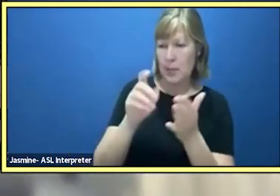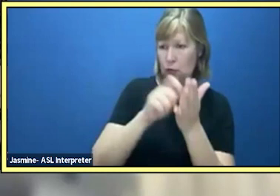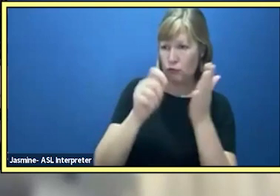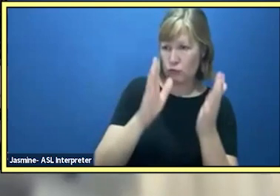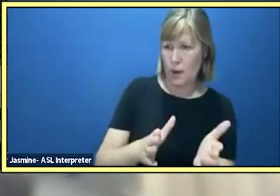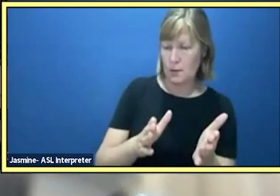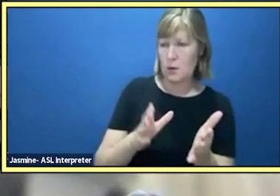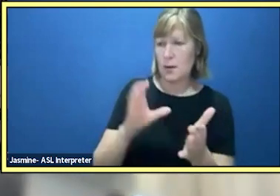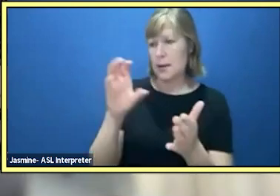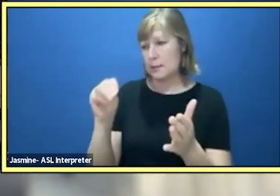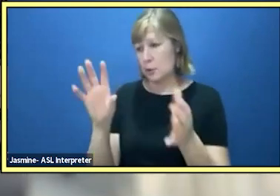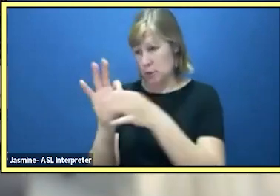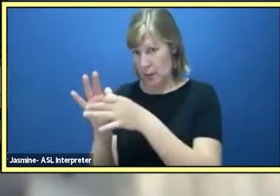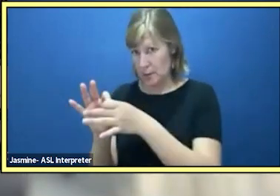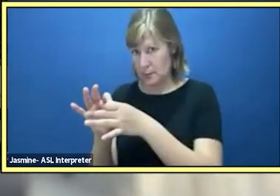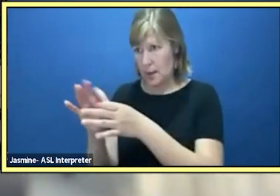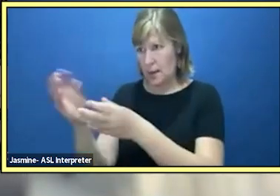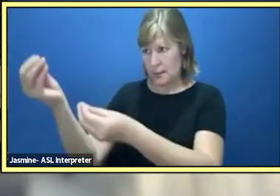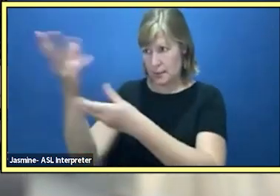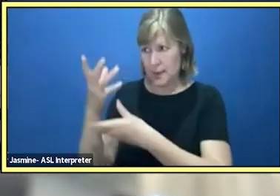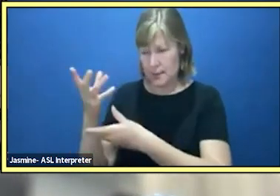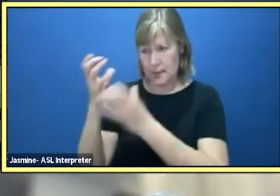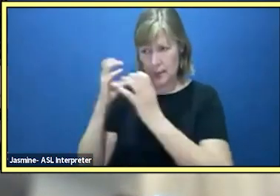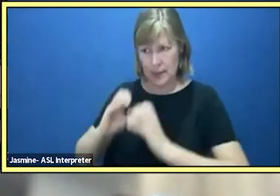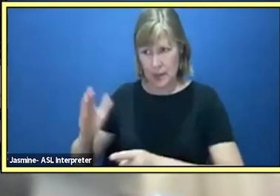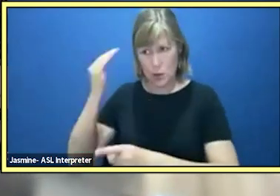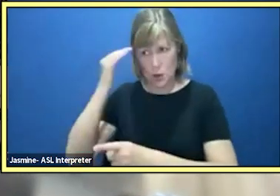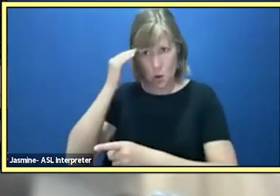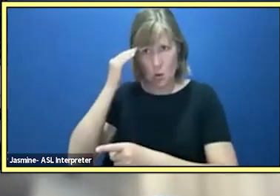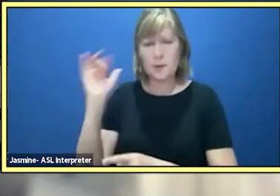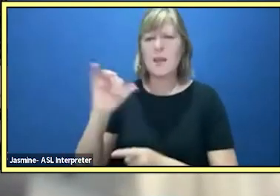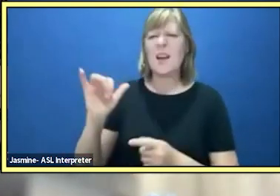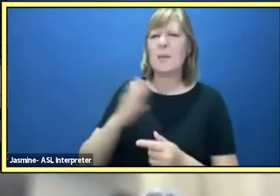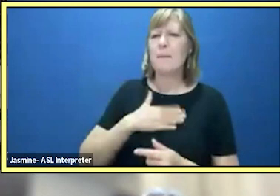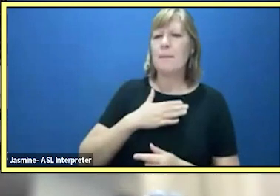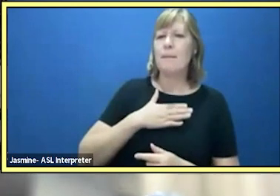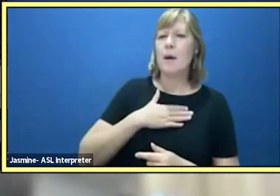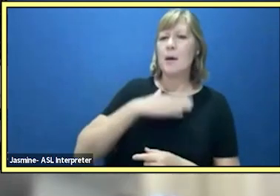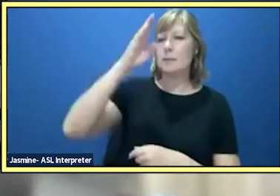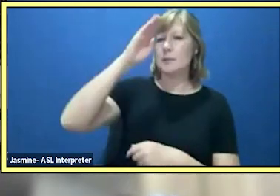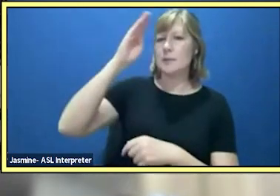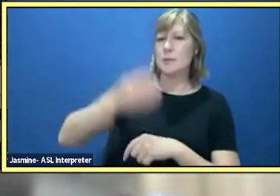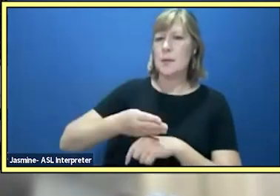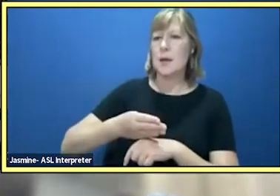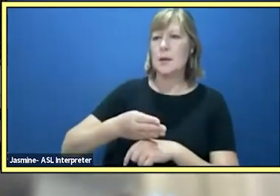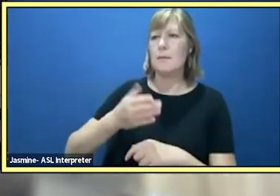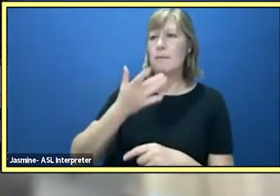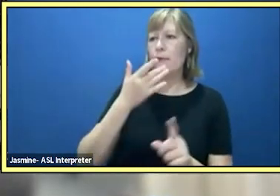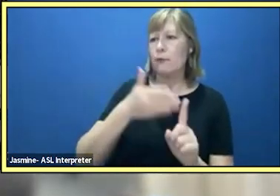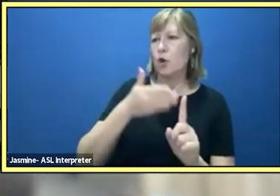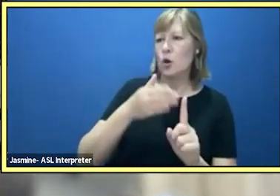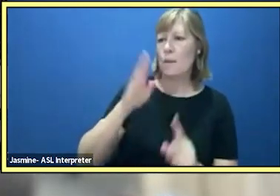us know? So say, for example, in my son's case, it's Beth. So, hey, Beth has been picked up